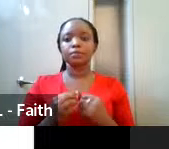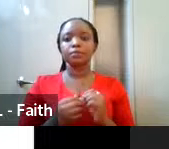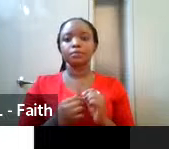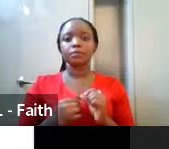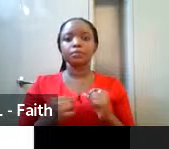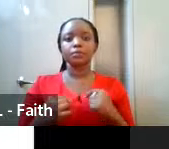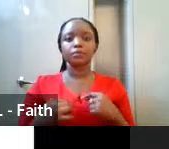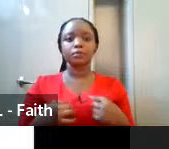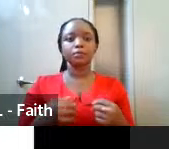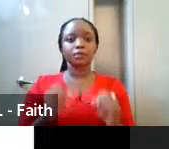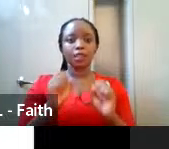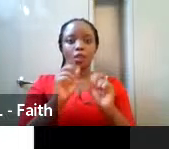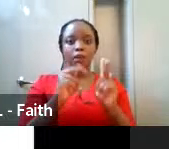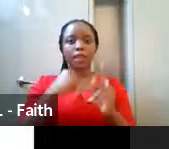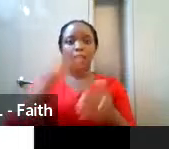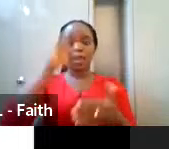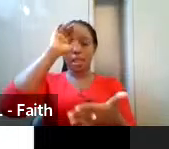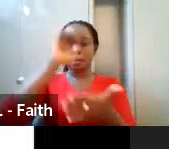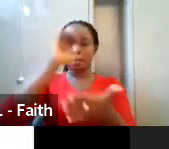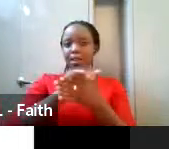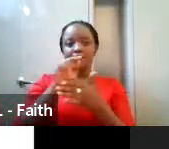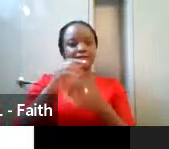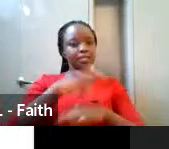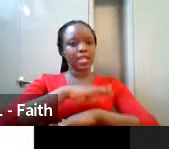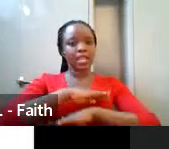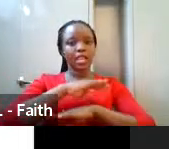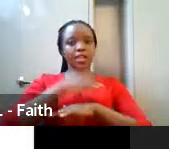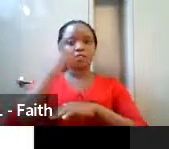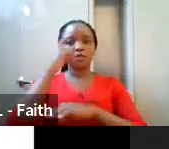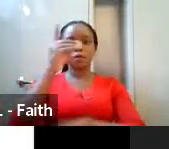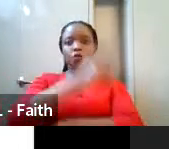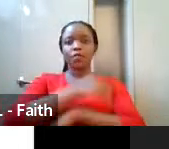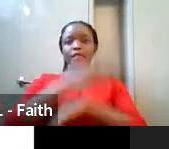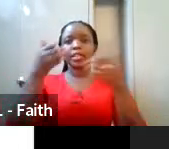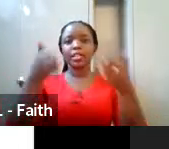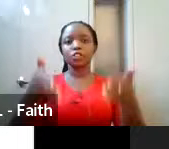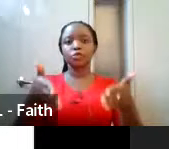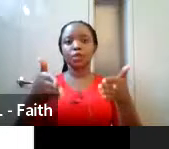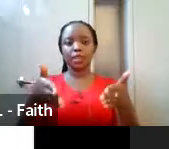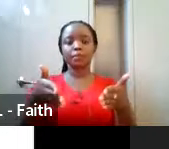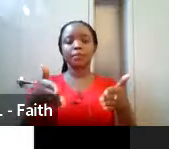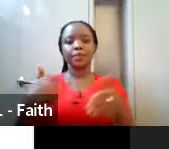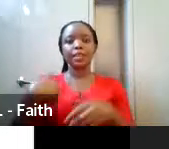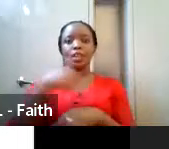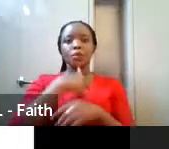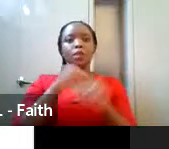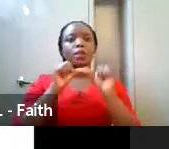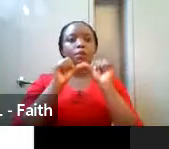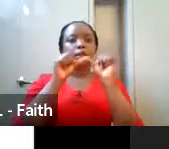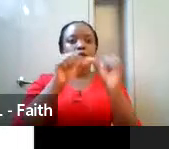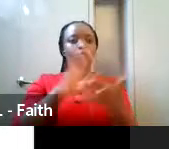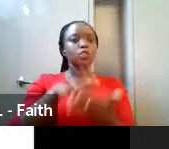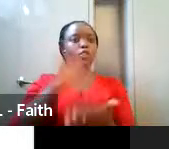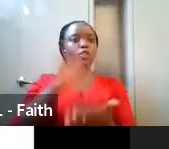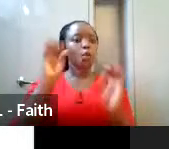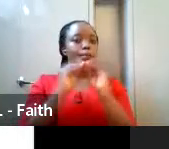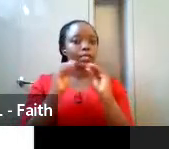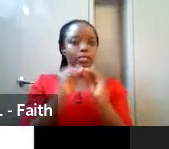Okay, I believe that was it for our day today. We are still going to have more sessions